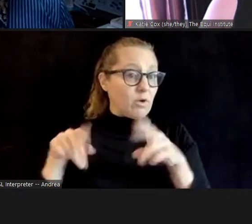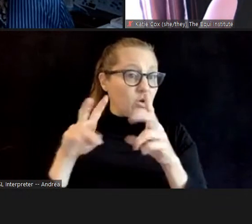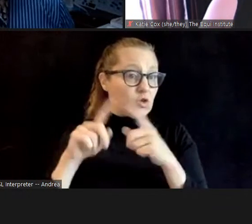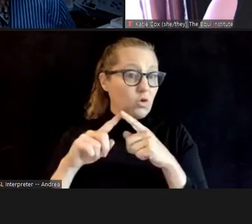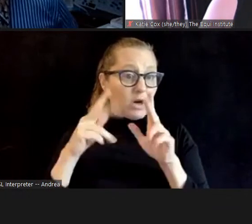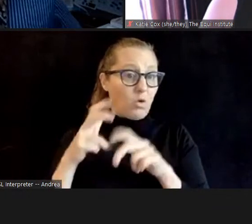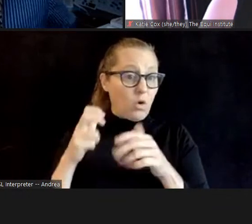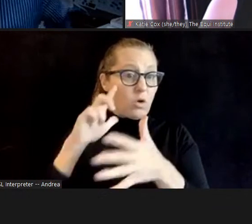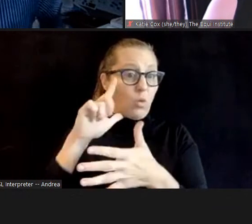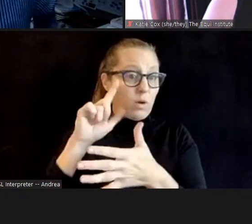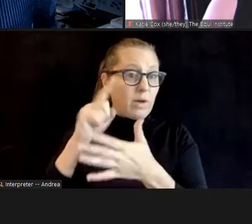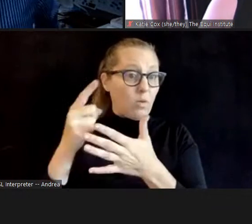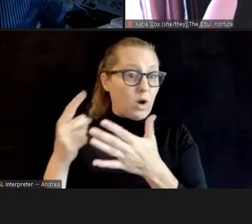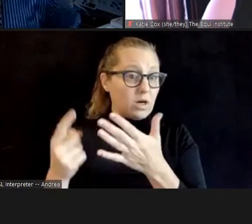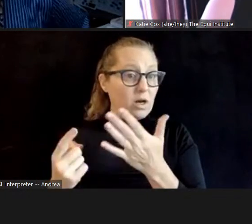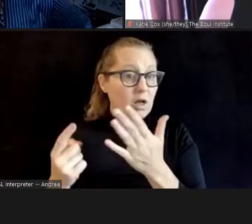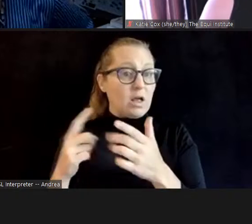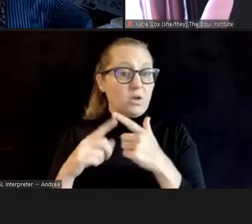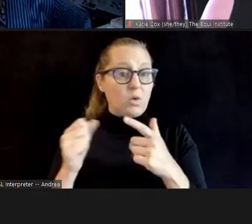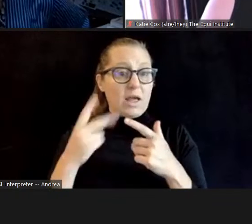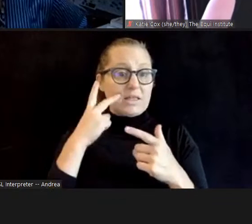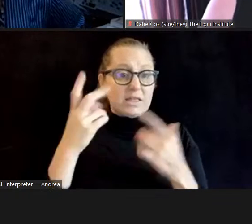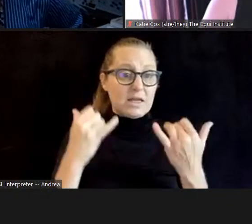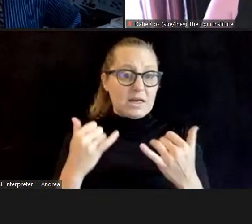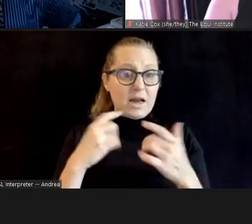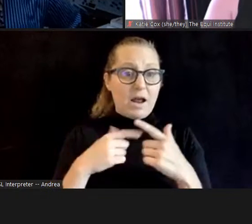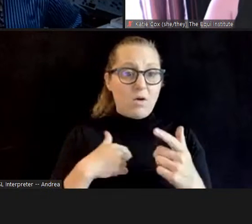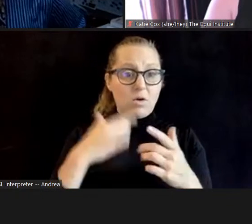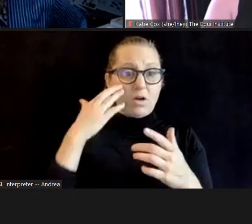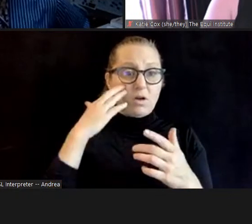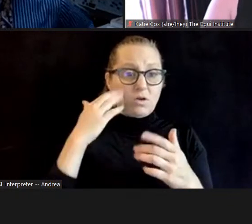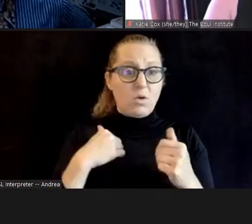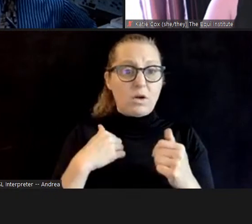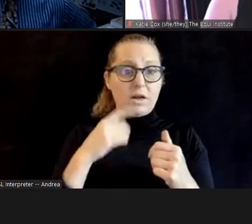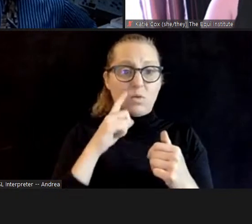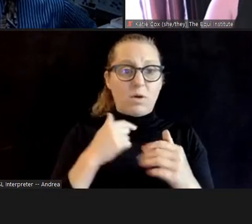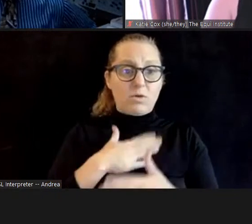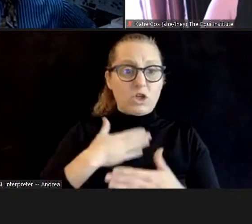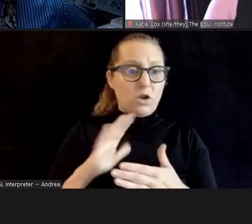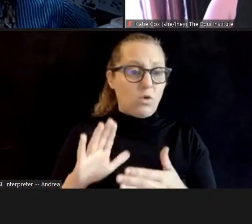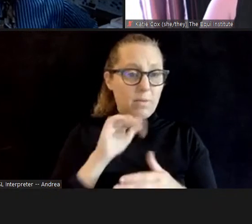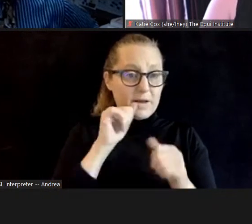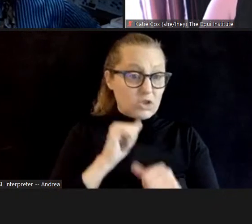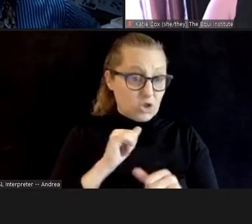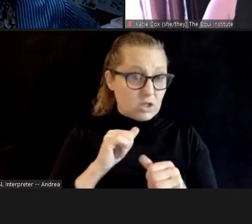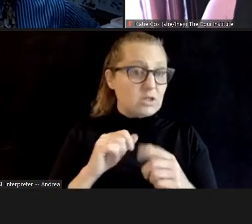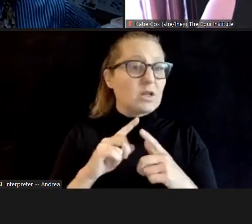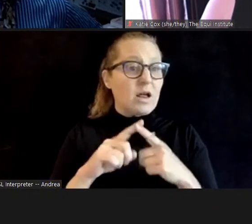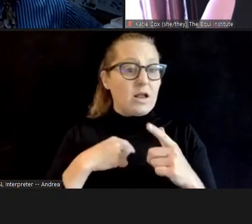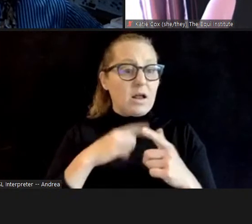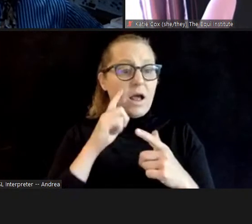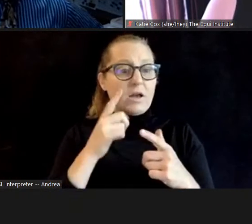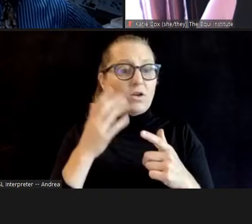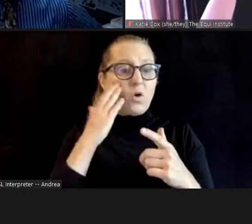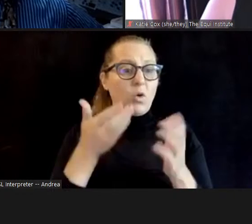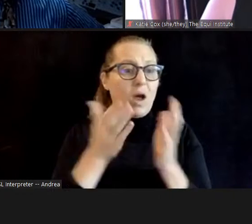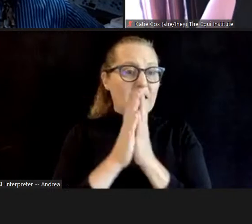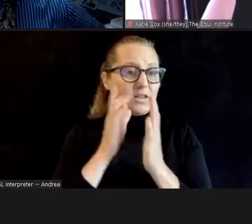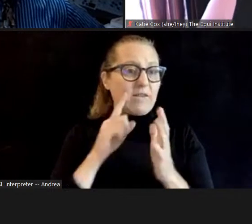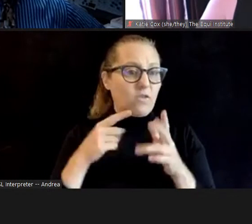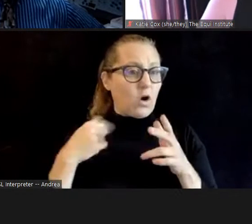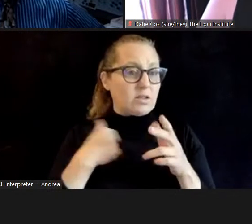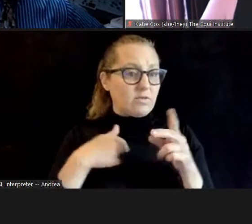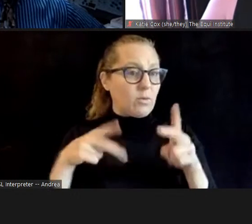one, as you can see right now, which, as you know, does take a bit of time. So we appreciate your patience after you ask us for permission to